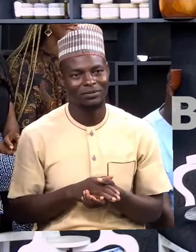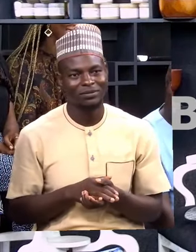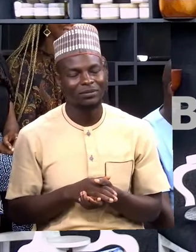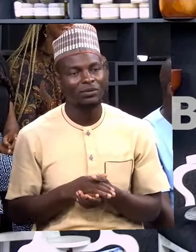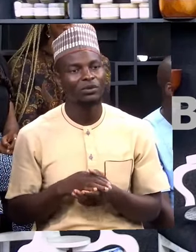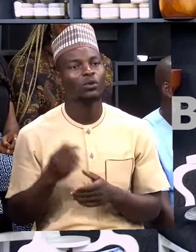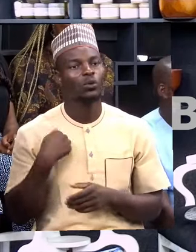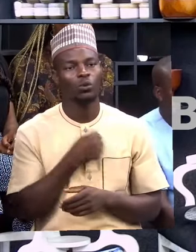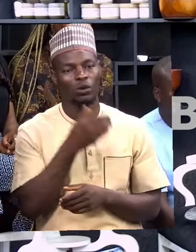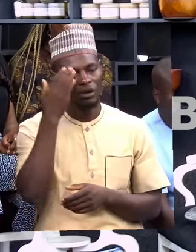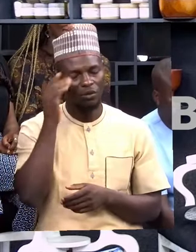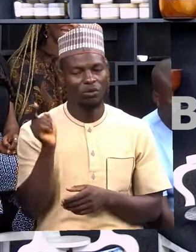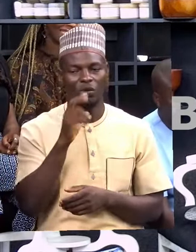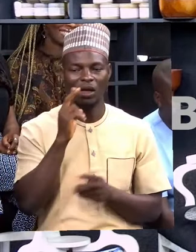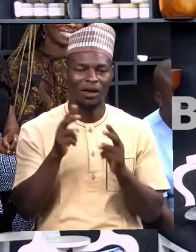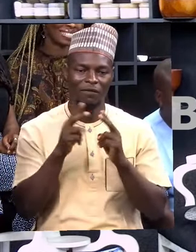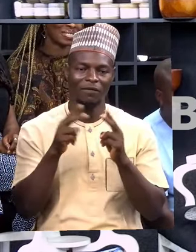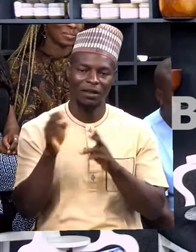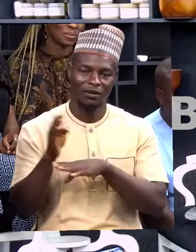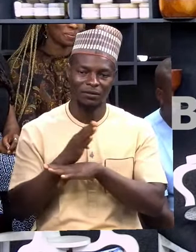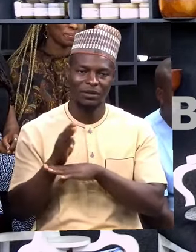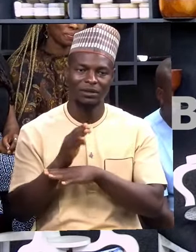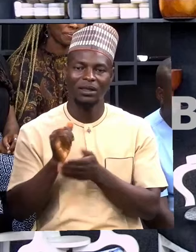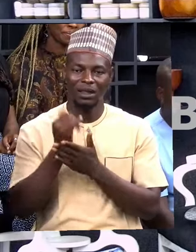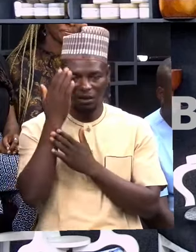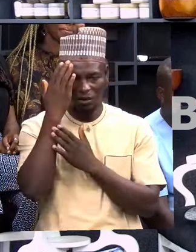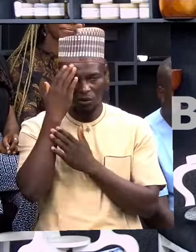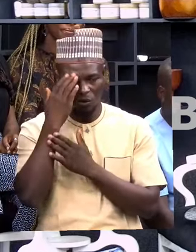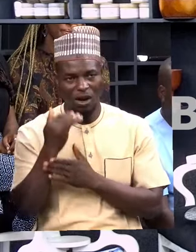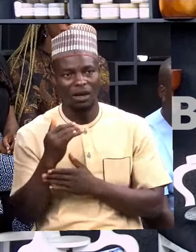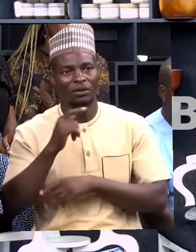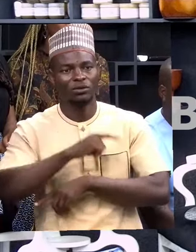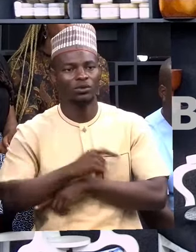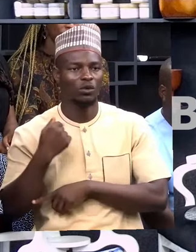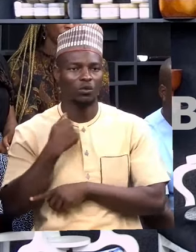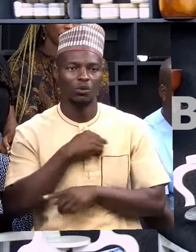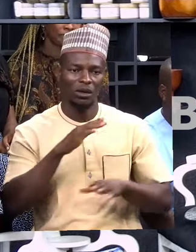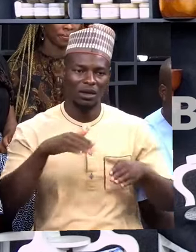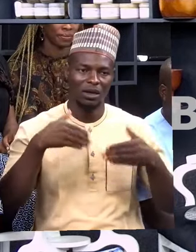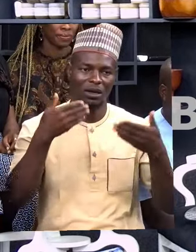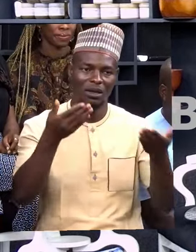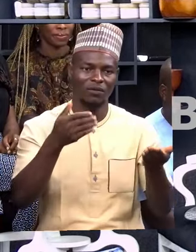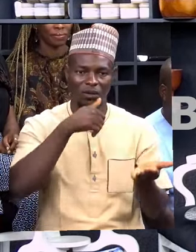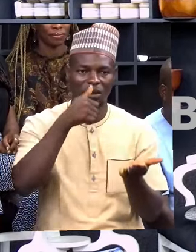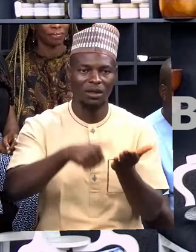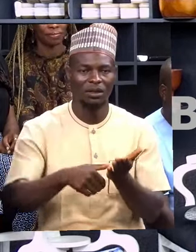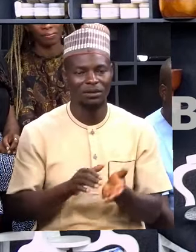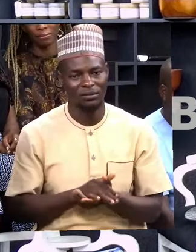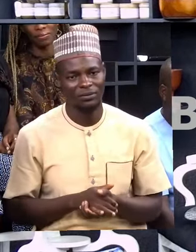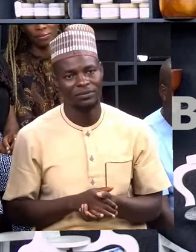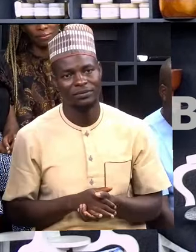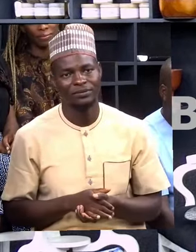Sir, we know you are very busy. That was why today we are giving you your letter. Oh, yeah, read them. Read them first. Okay,